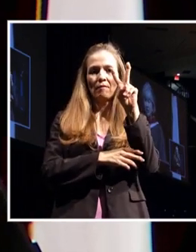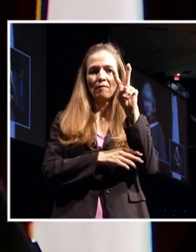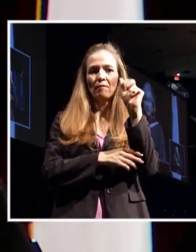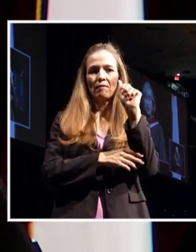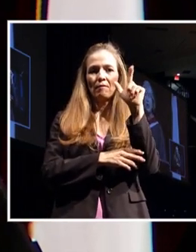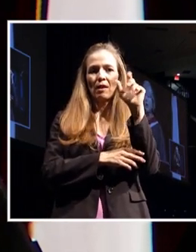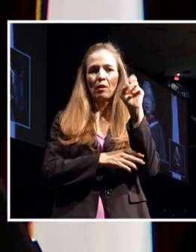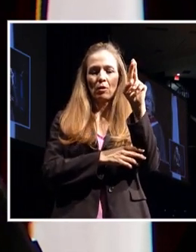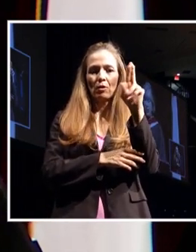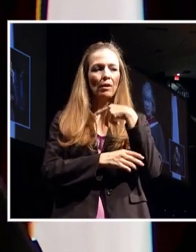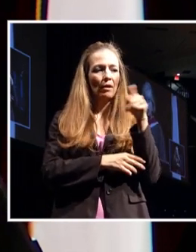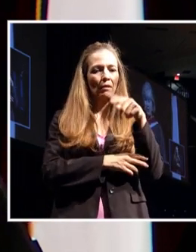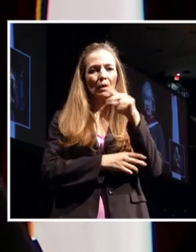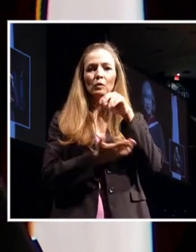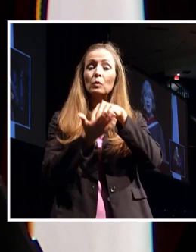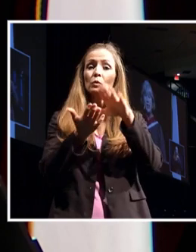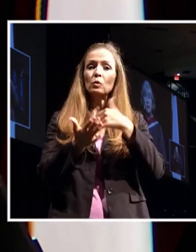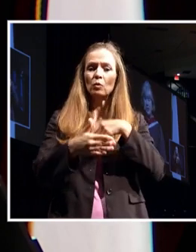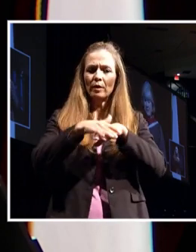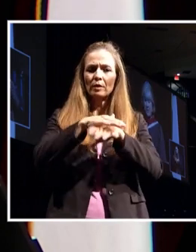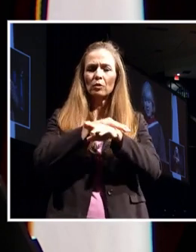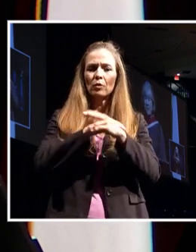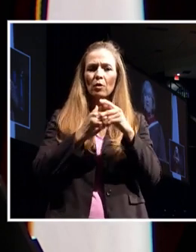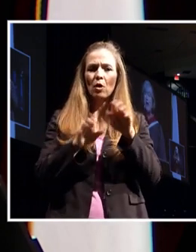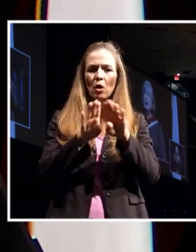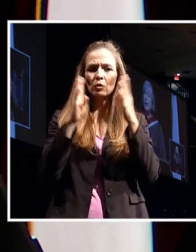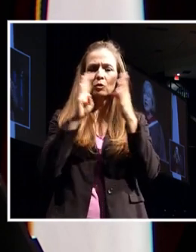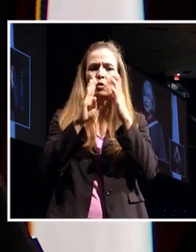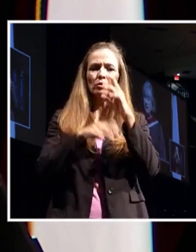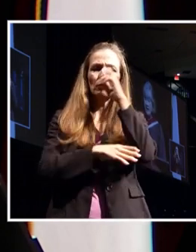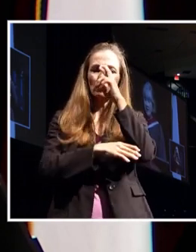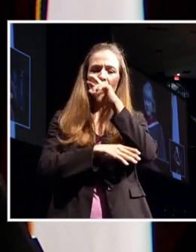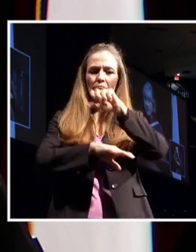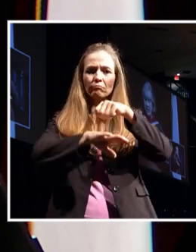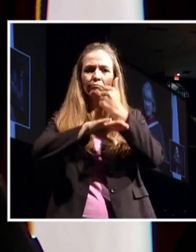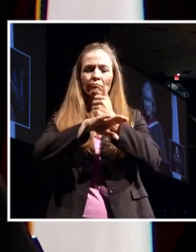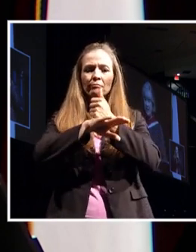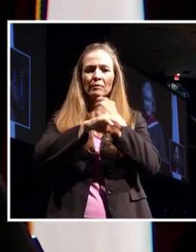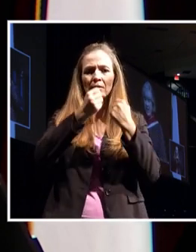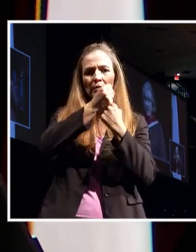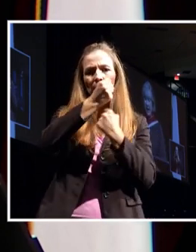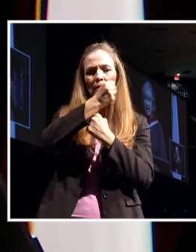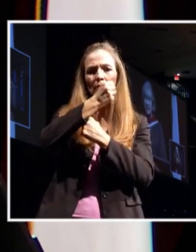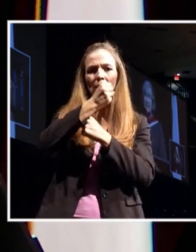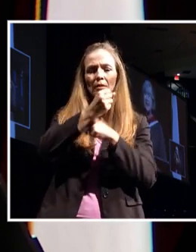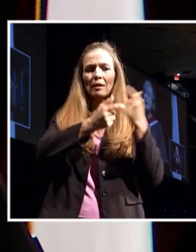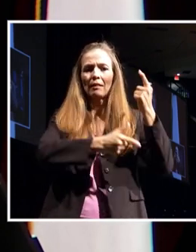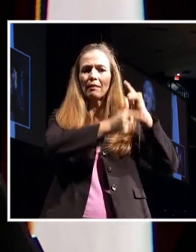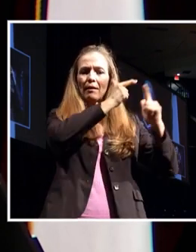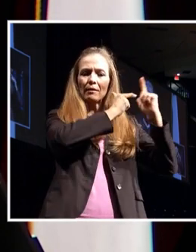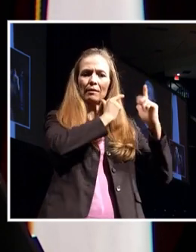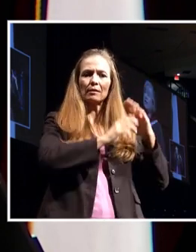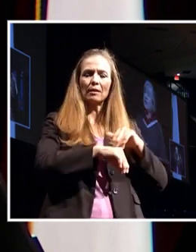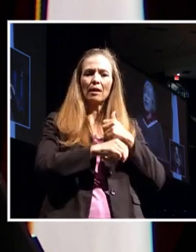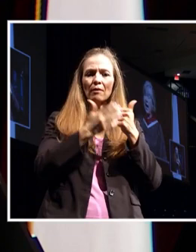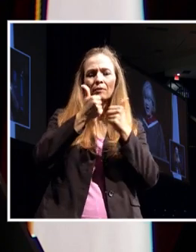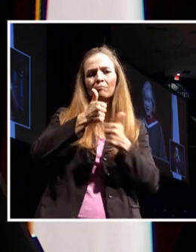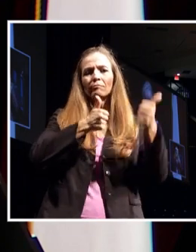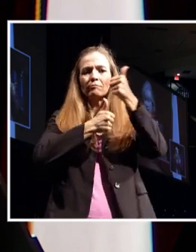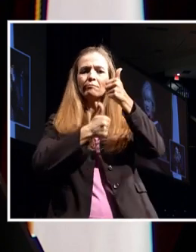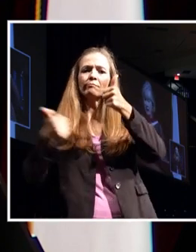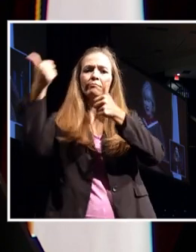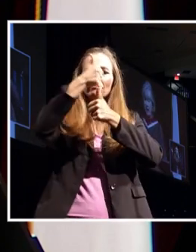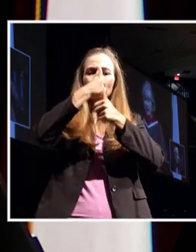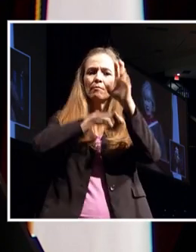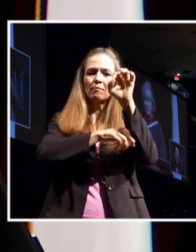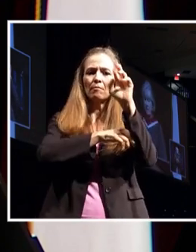are students who entered our doors as freshmen, built on an established legacy, and have set the bar even higher